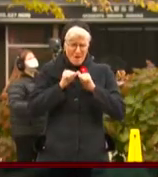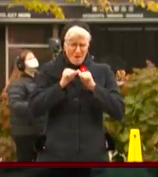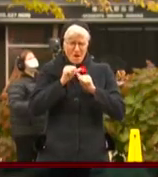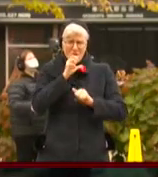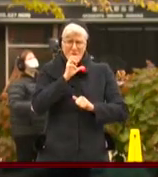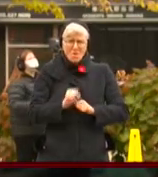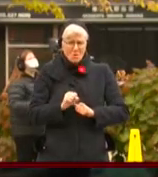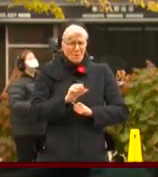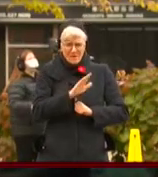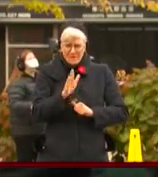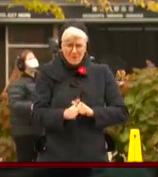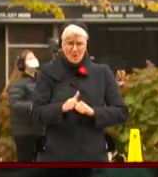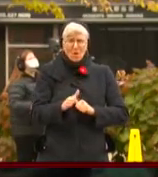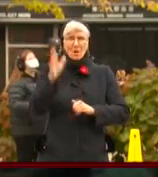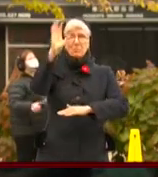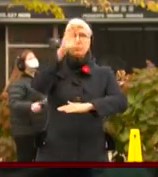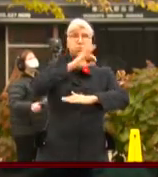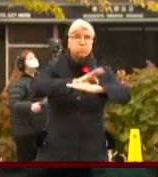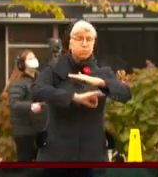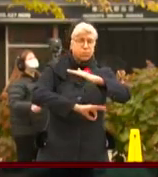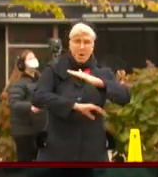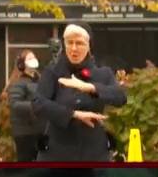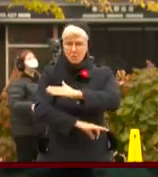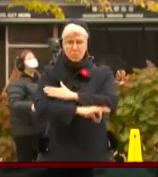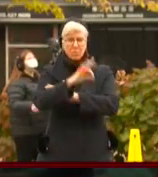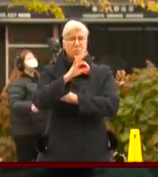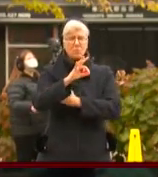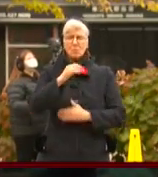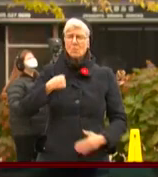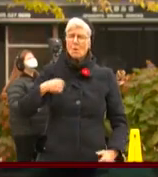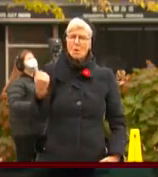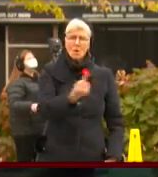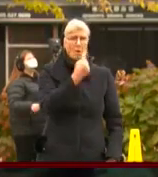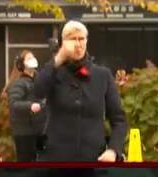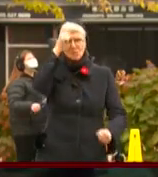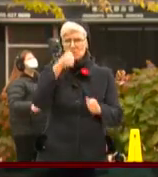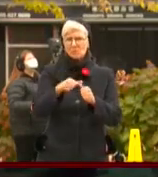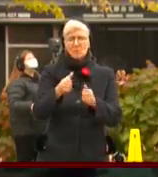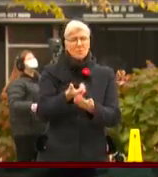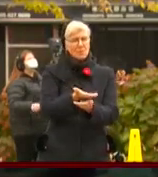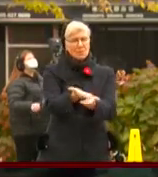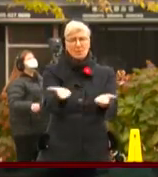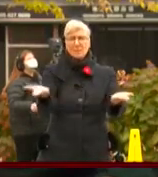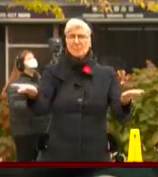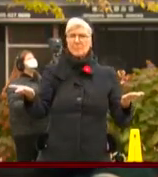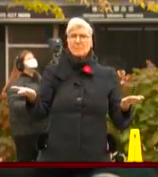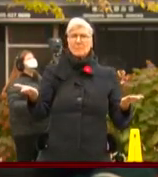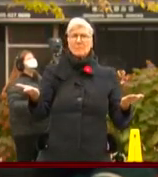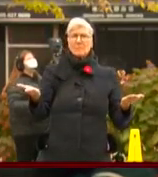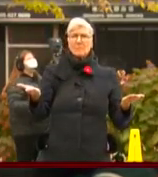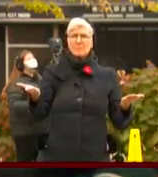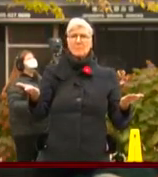going down of the sun and in the morning, we will remember them. We will remember them. Thank